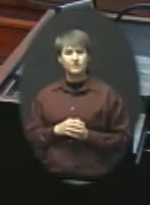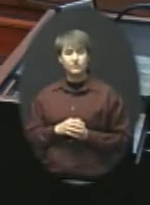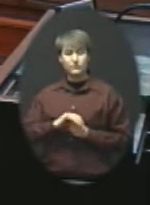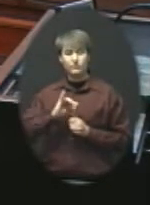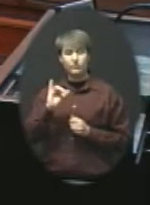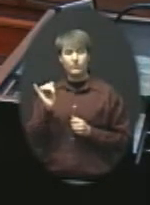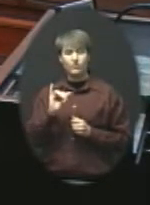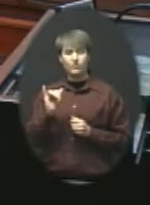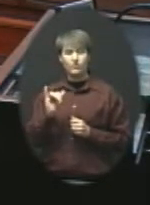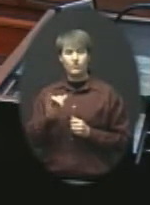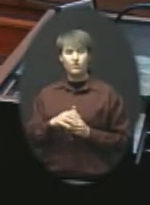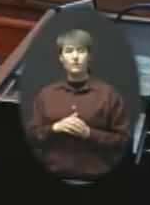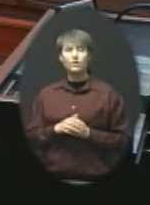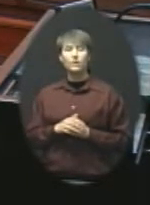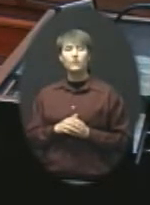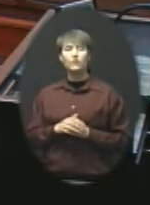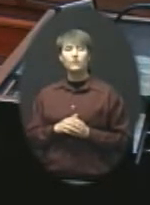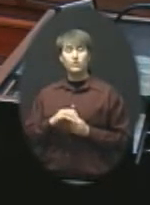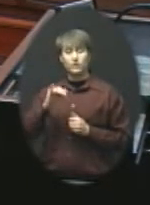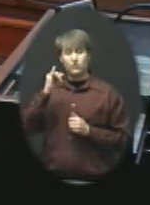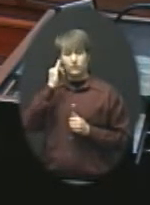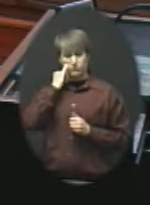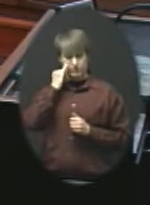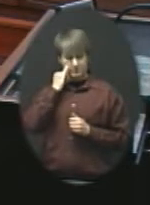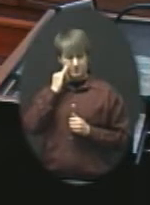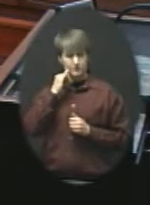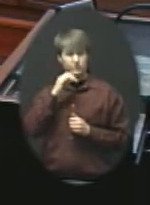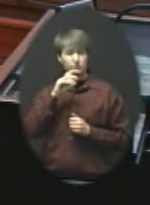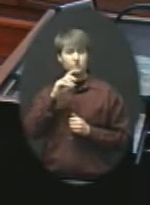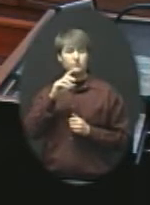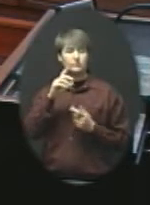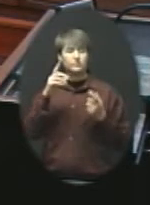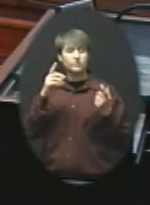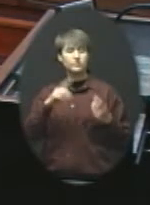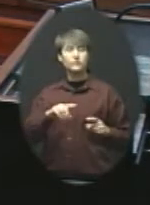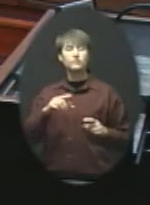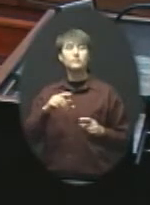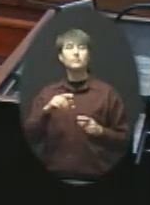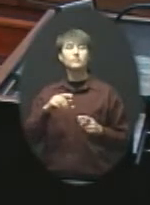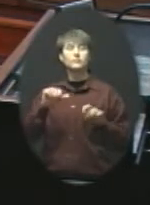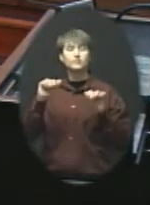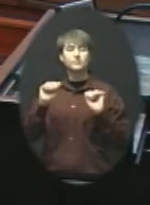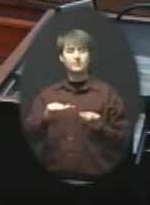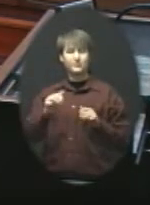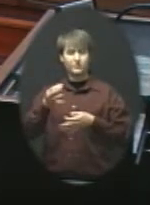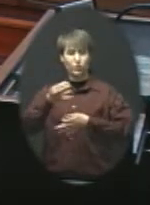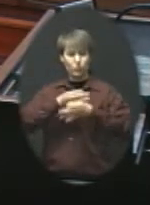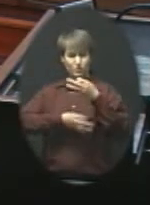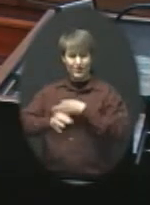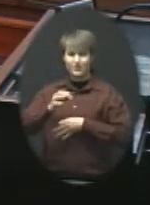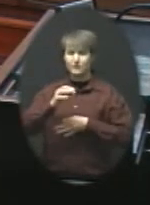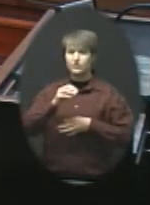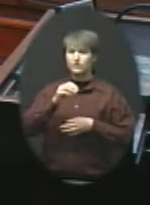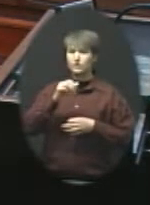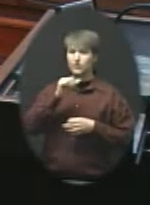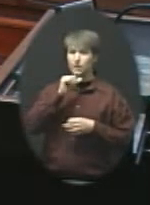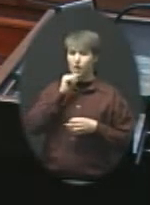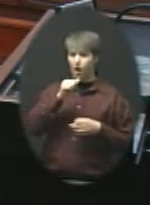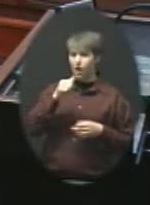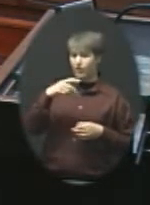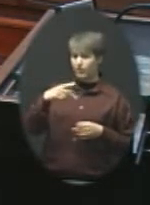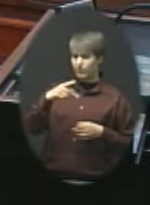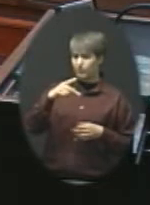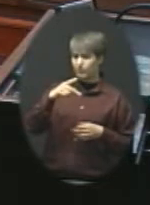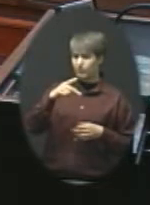Also, with this, if it does go this way, it would the potential of replacing nonpartisan board members